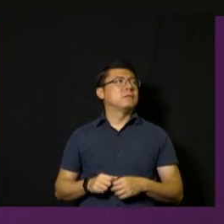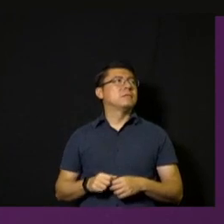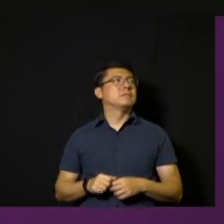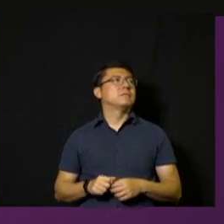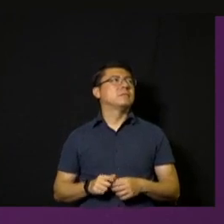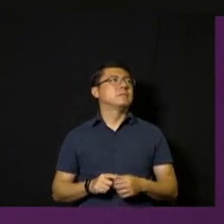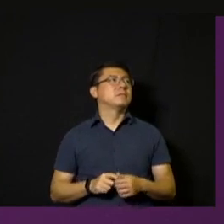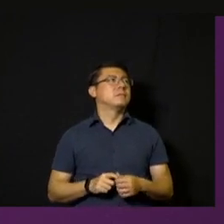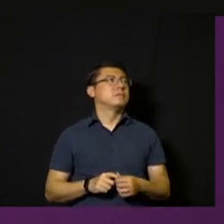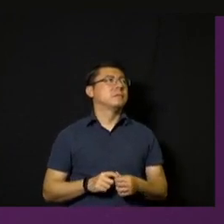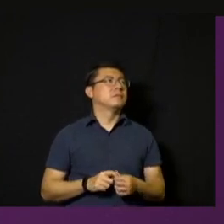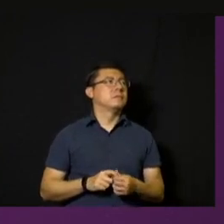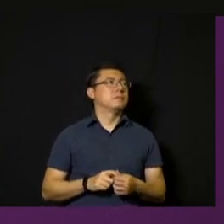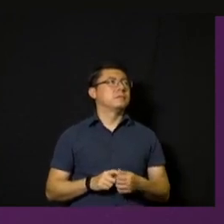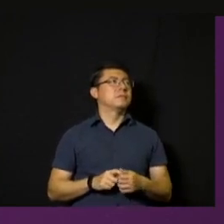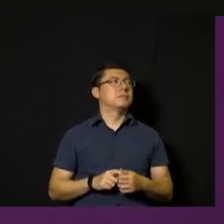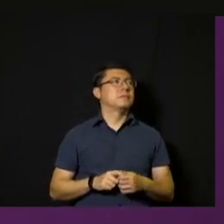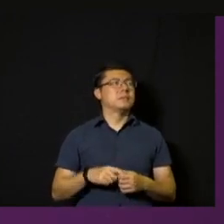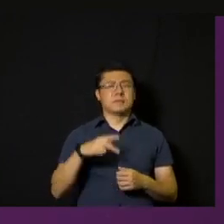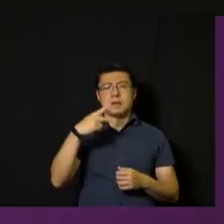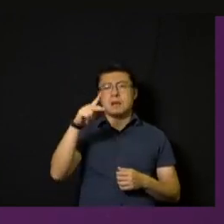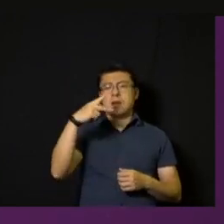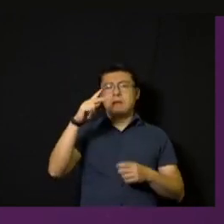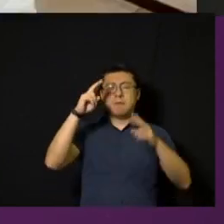¿cuál es tu can sueño? you repeat the question? What's your dream?